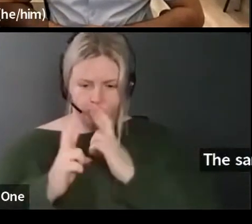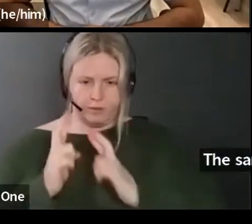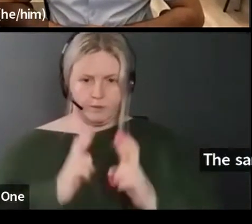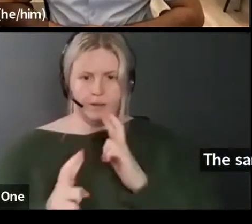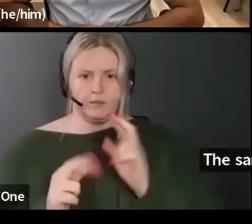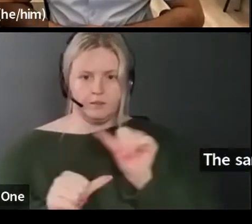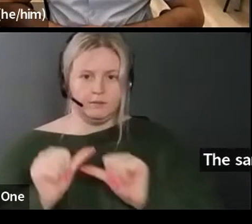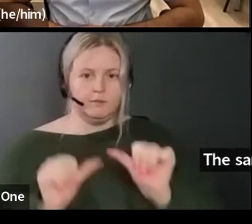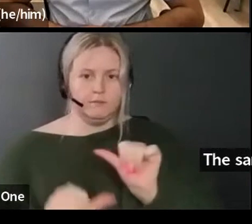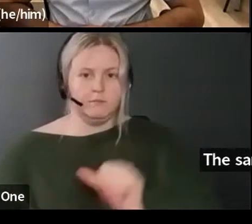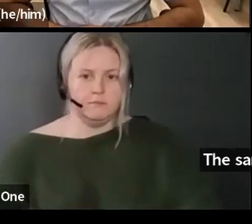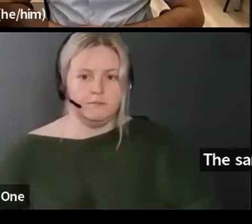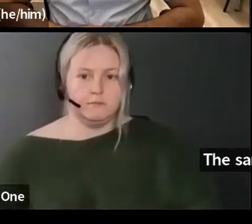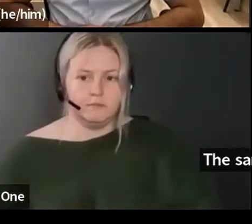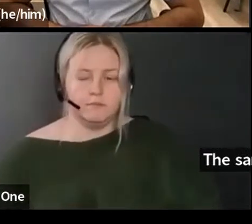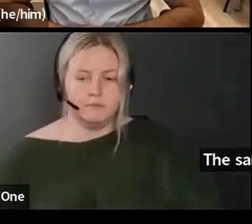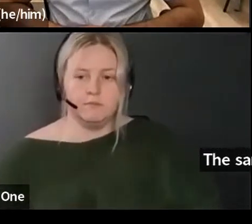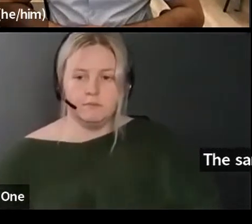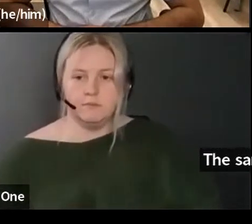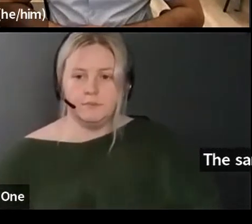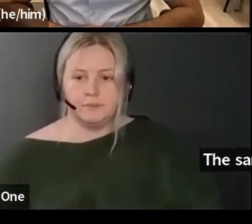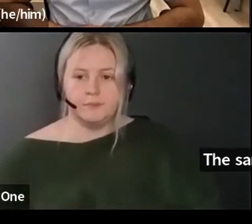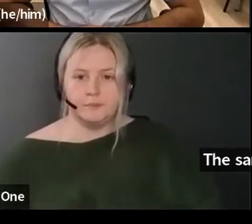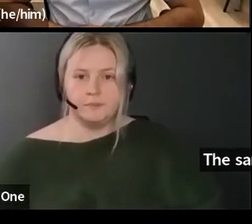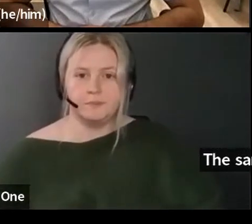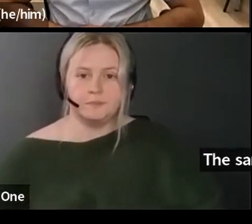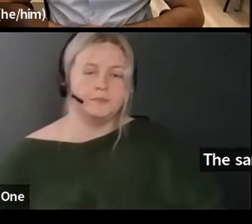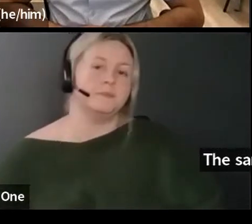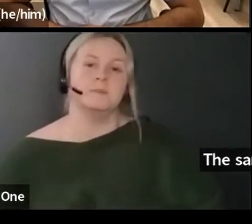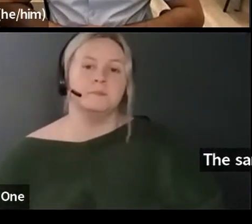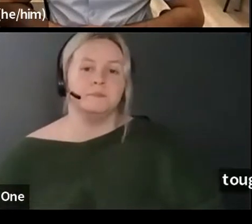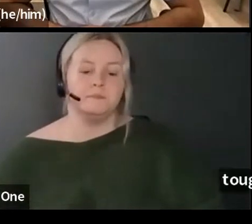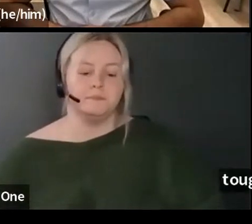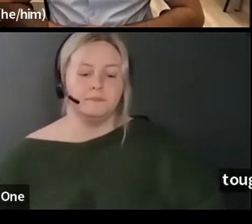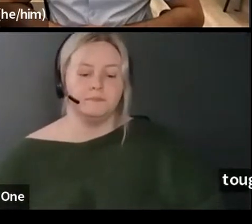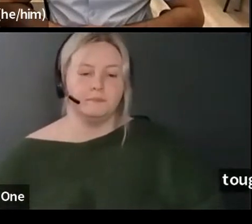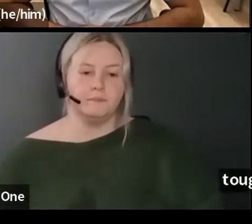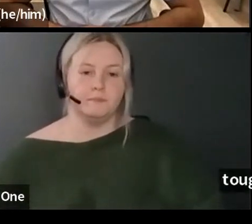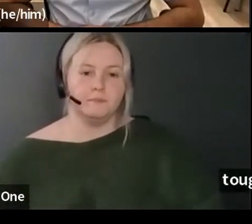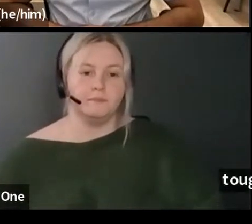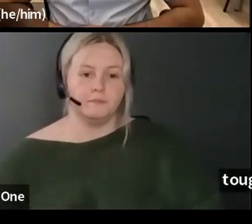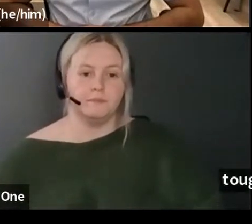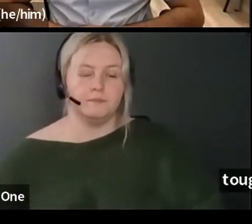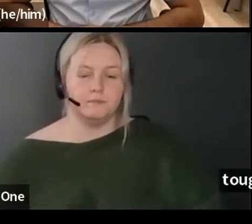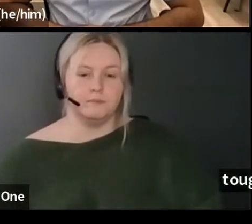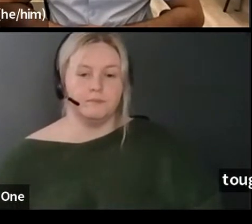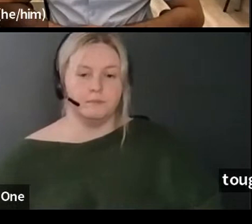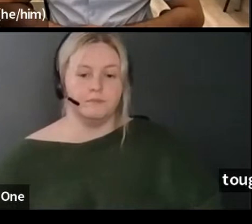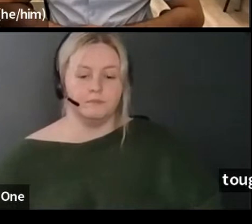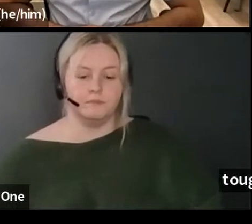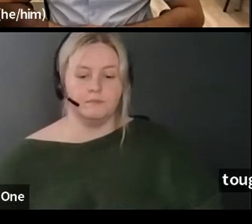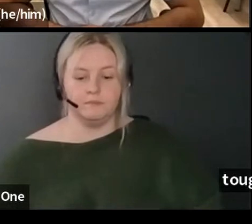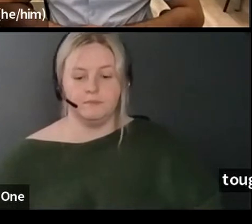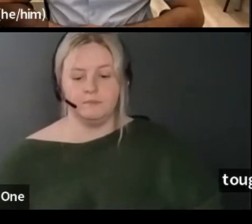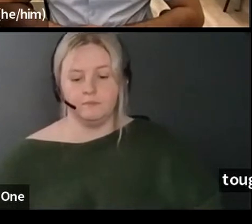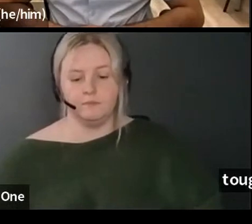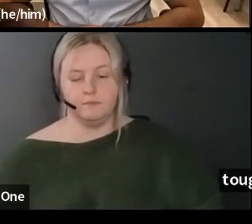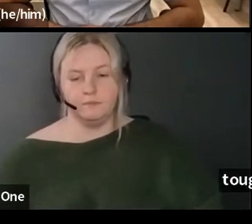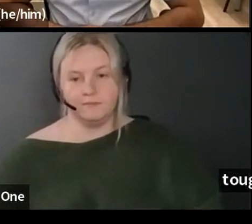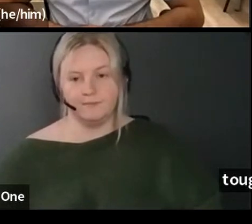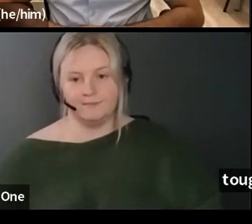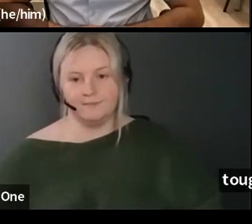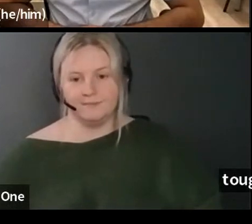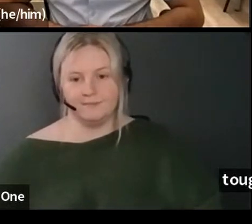everyone's boundaries and capacities. So with that word of caution and with a